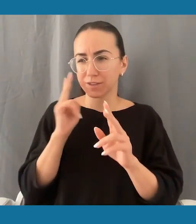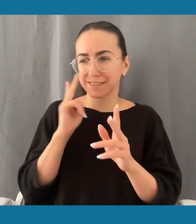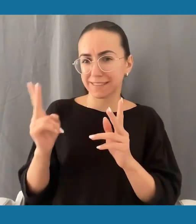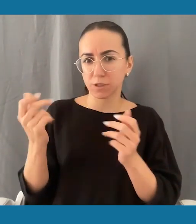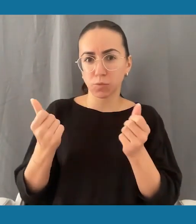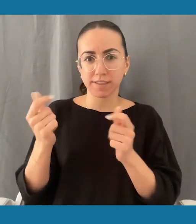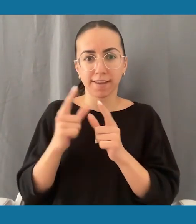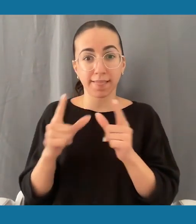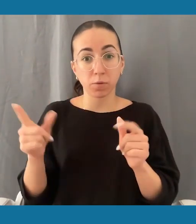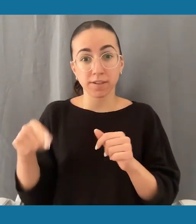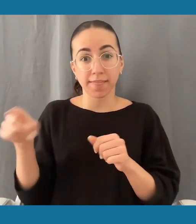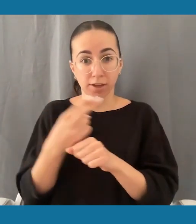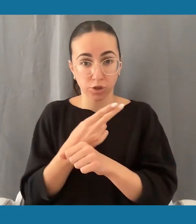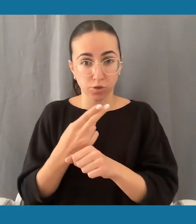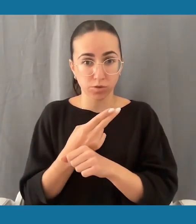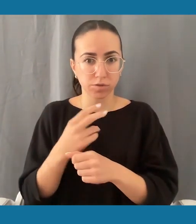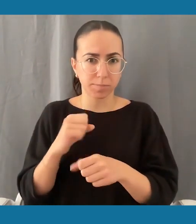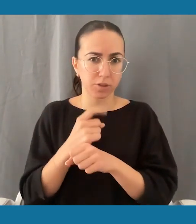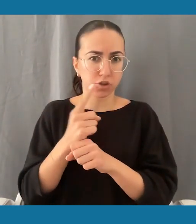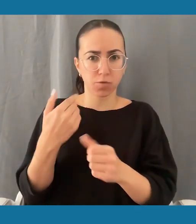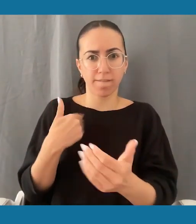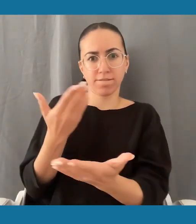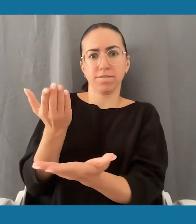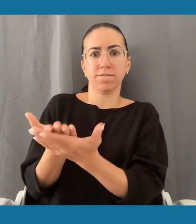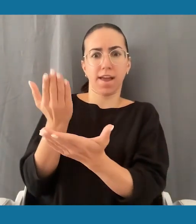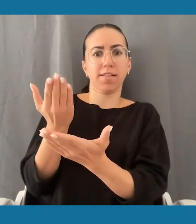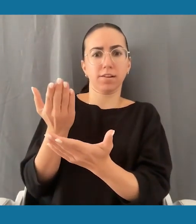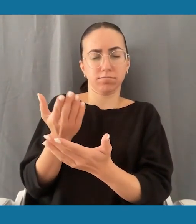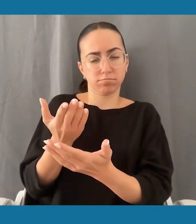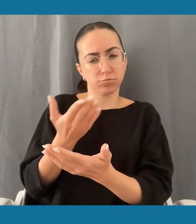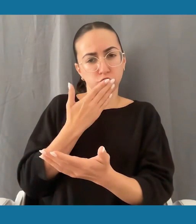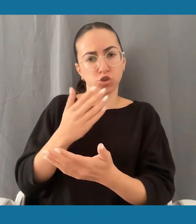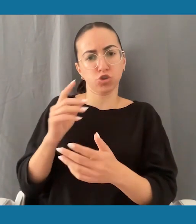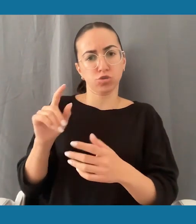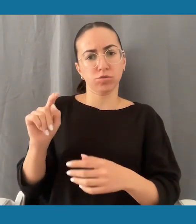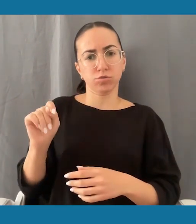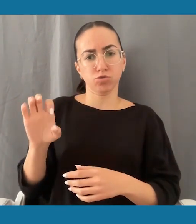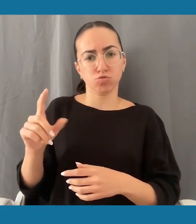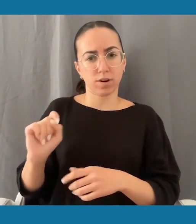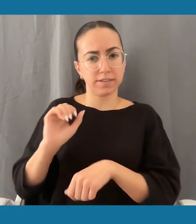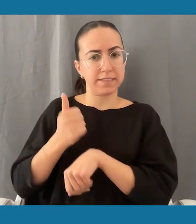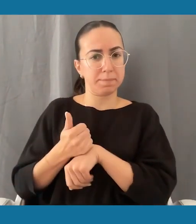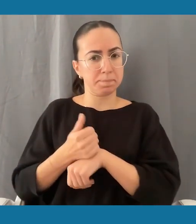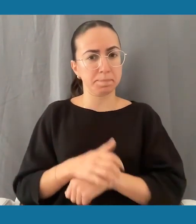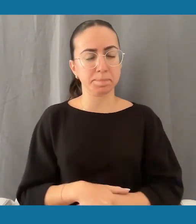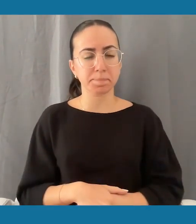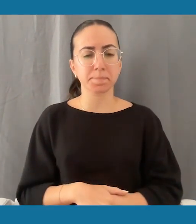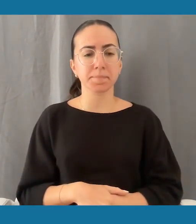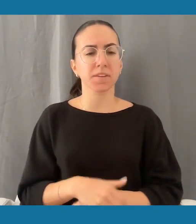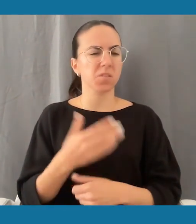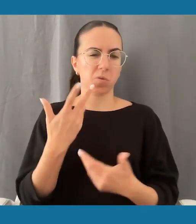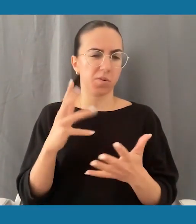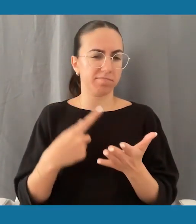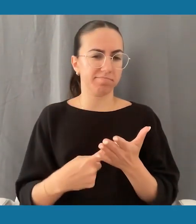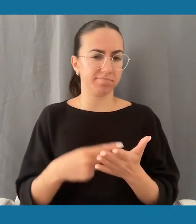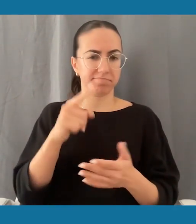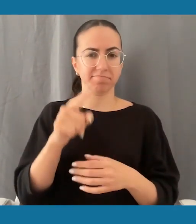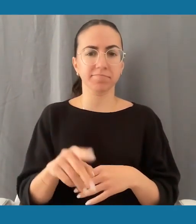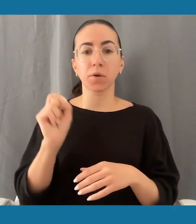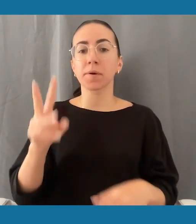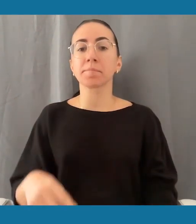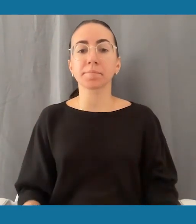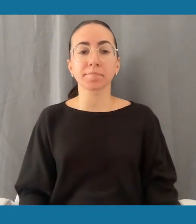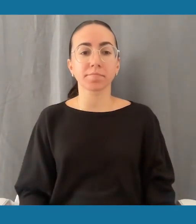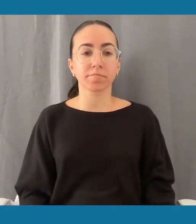the language in the statute and know that you'll have a valid special needs trust. Okay, we've gone over all